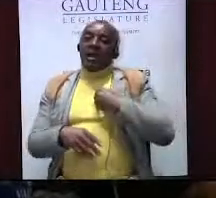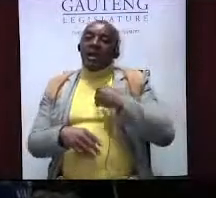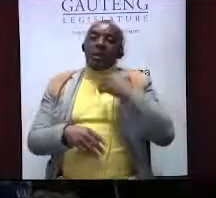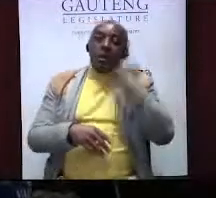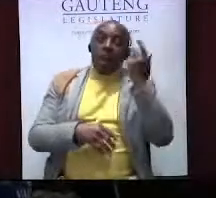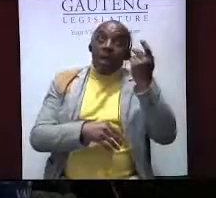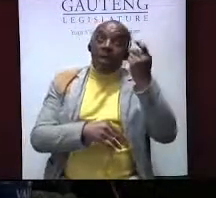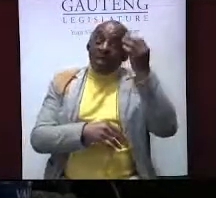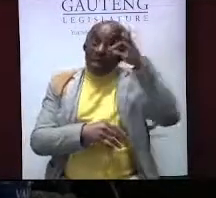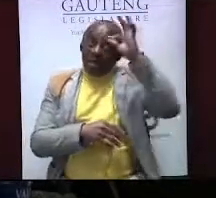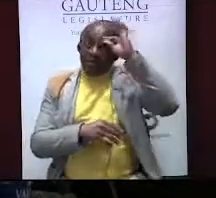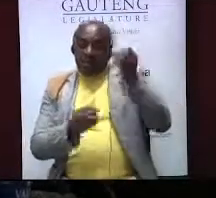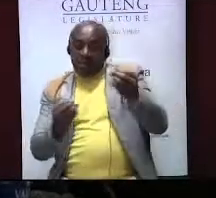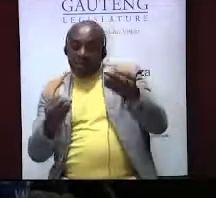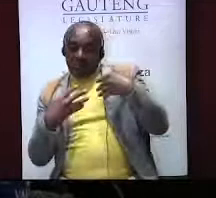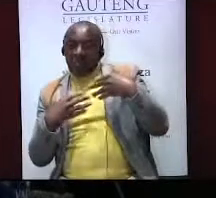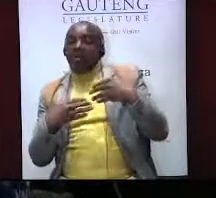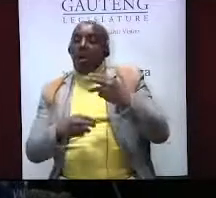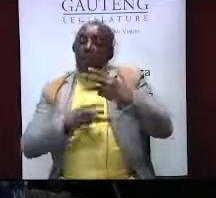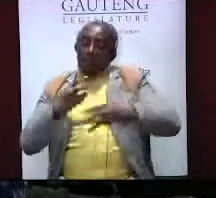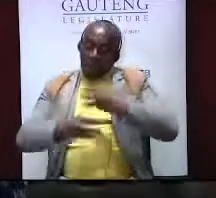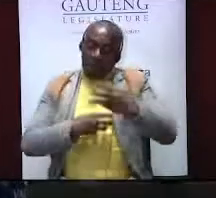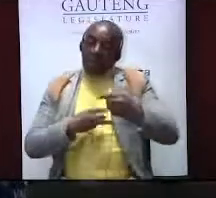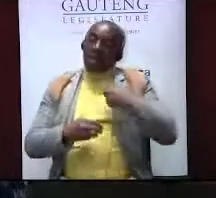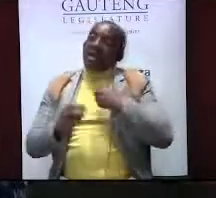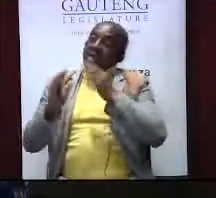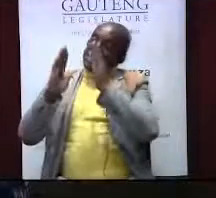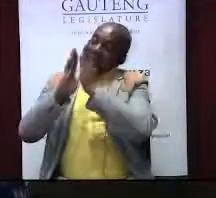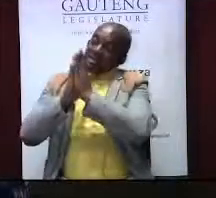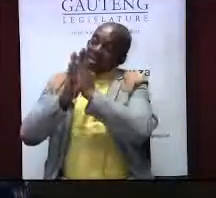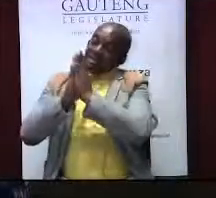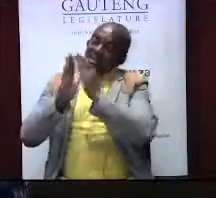for jobs because as the church,